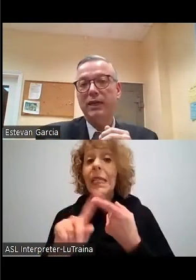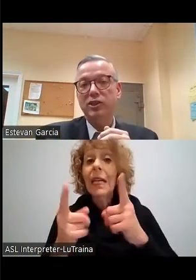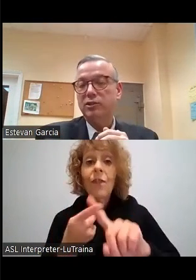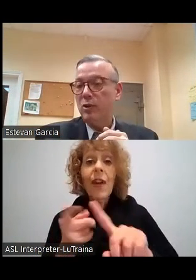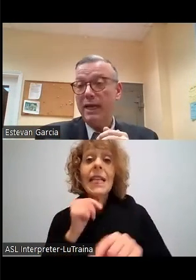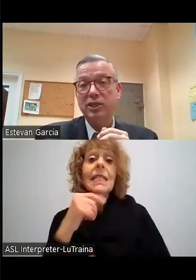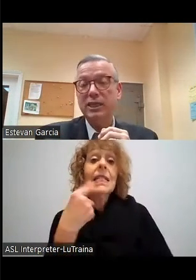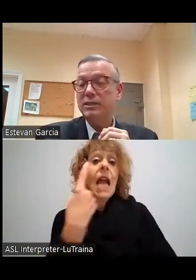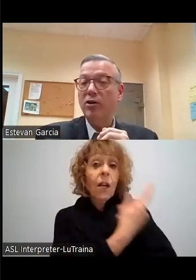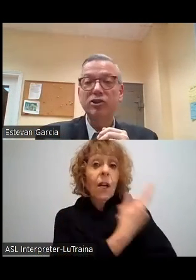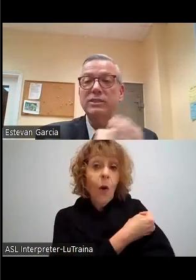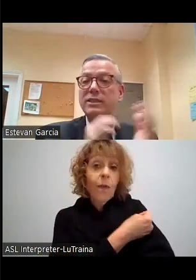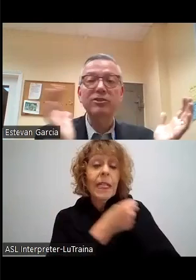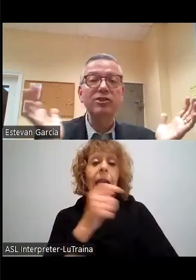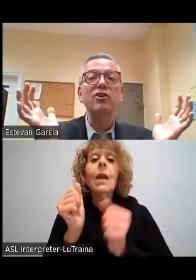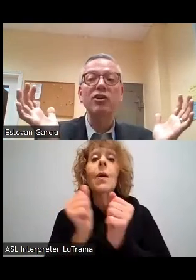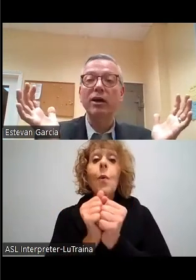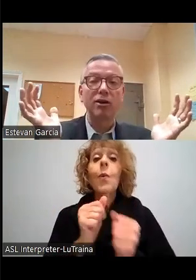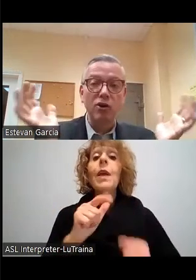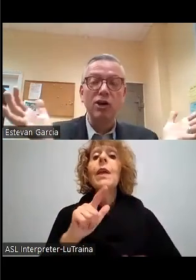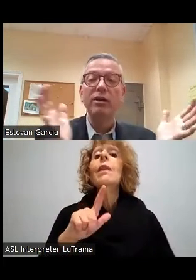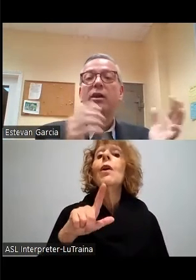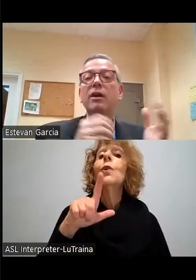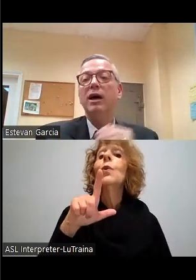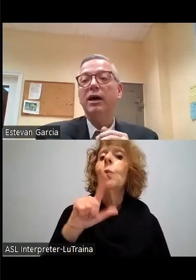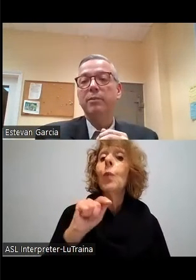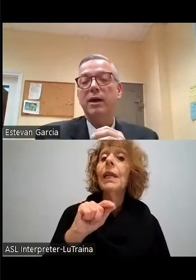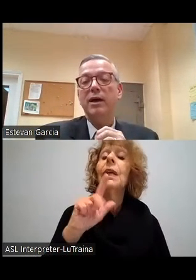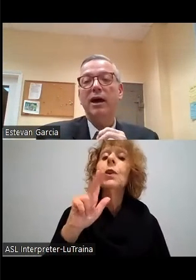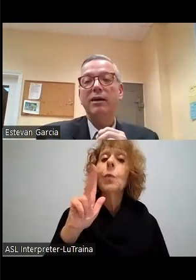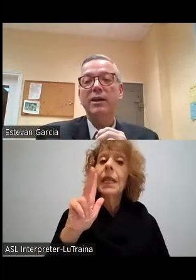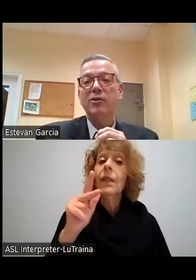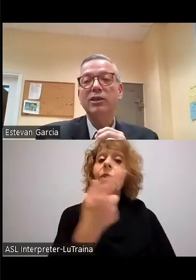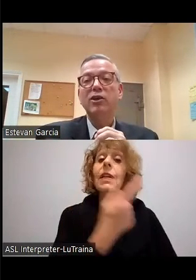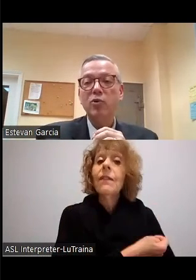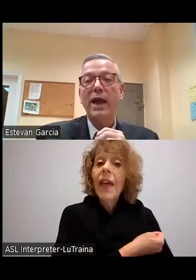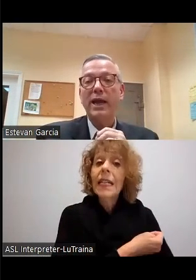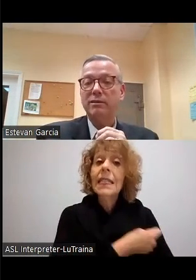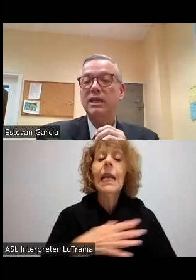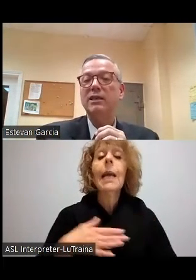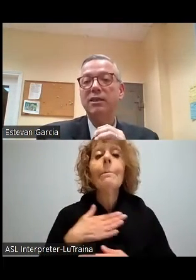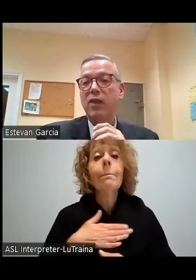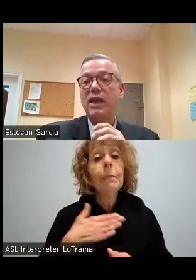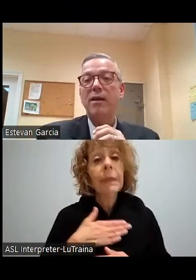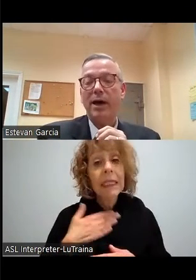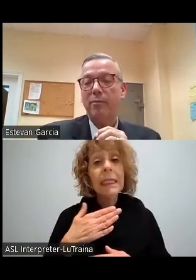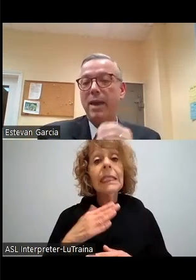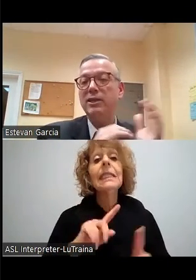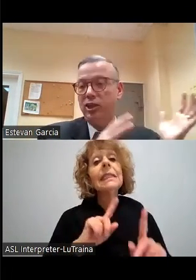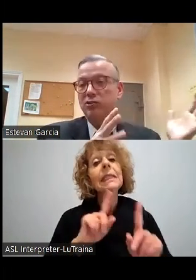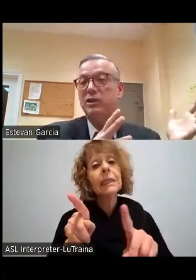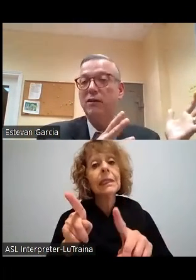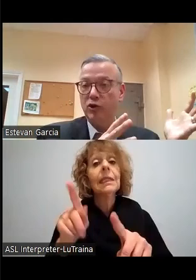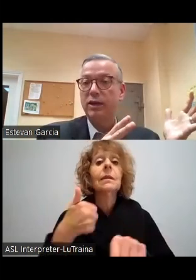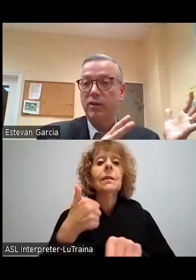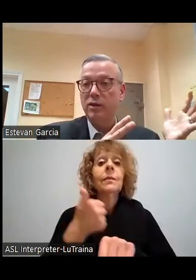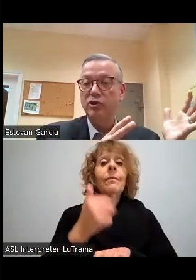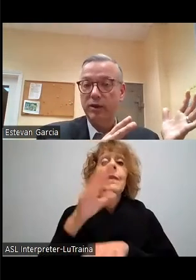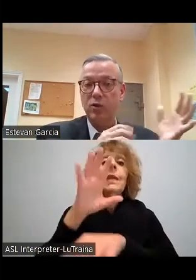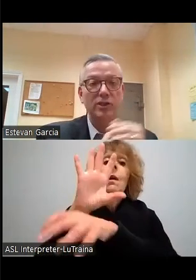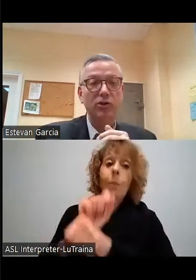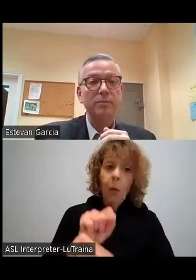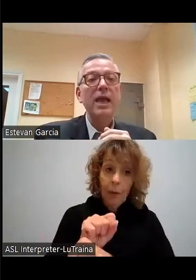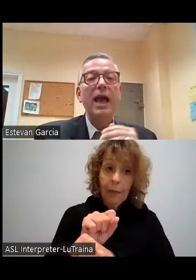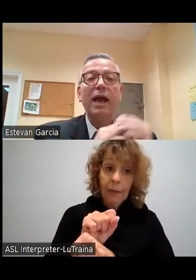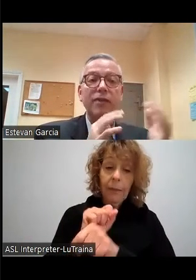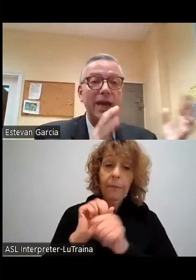infection prevention strategies are it's just good, it's a good way to think about managing yourself during